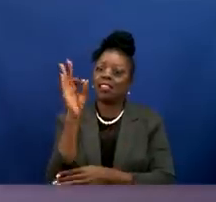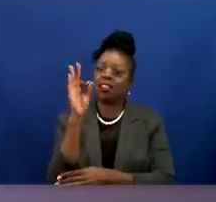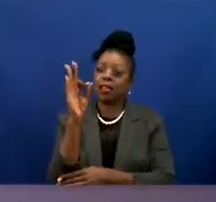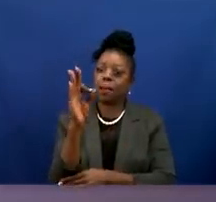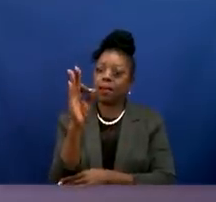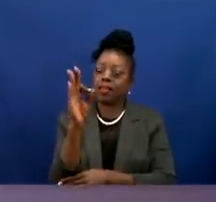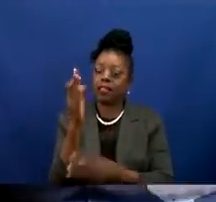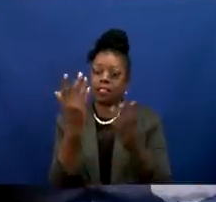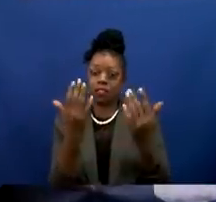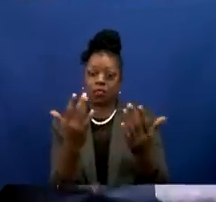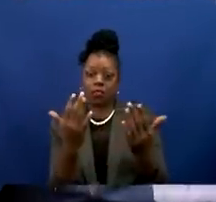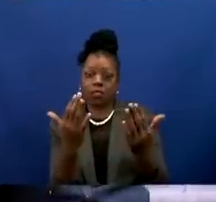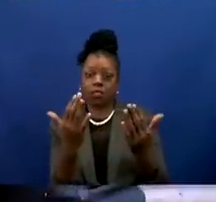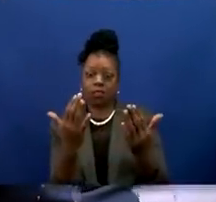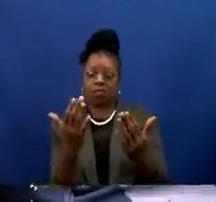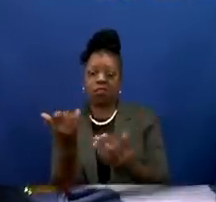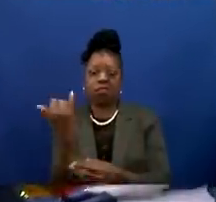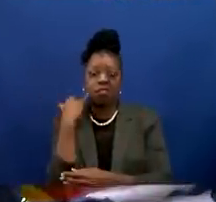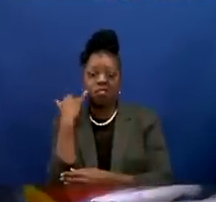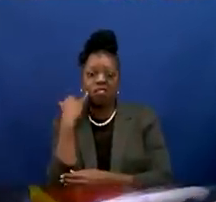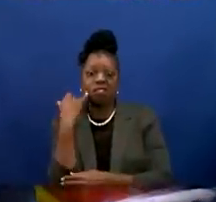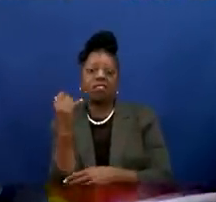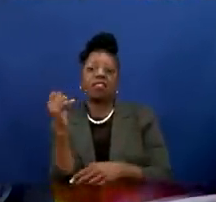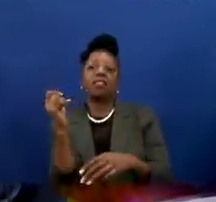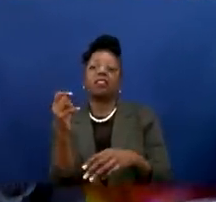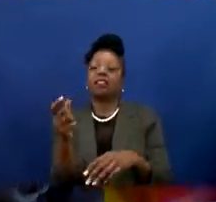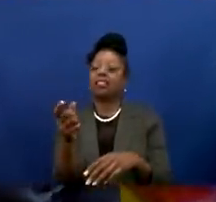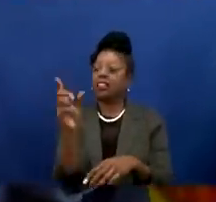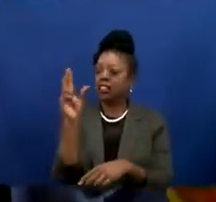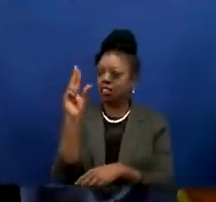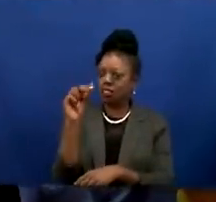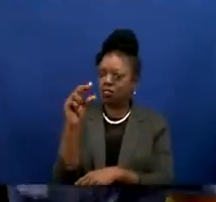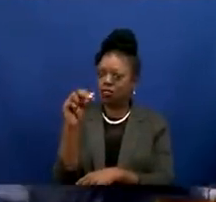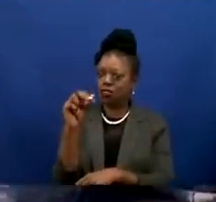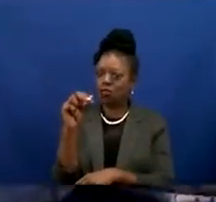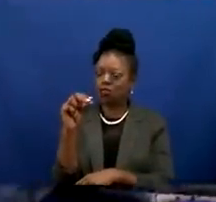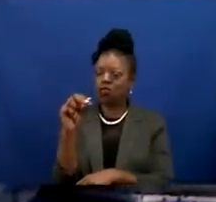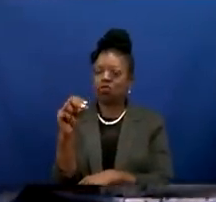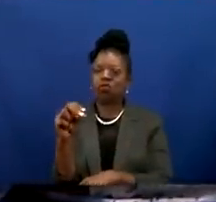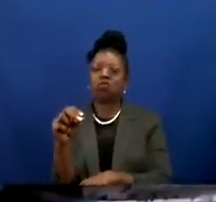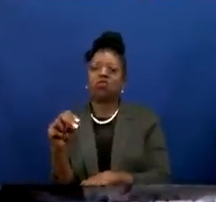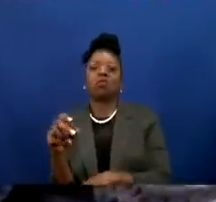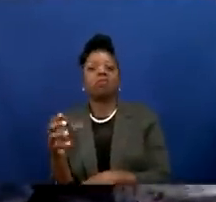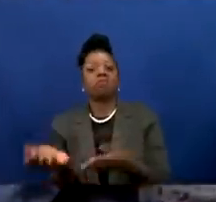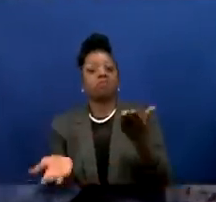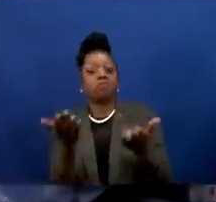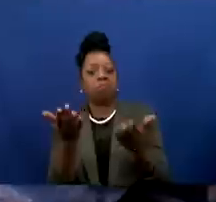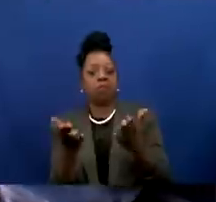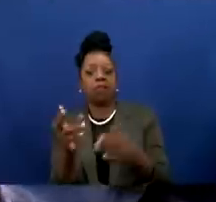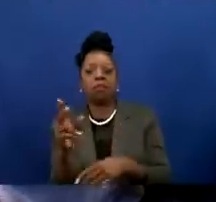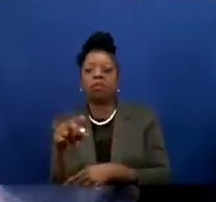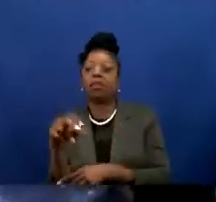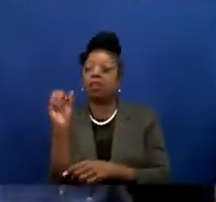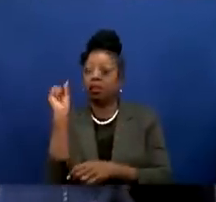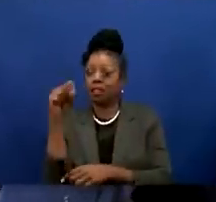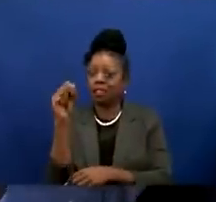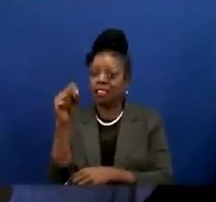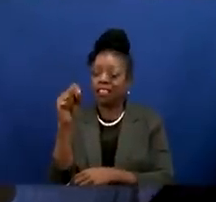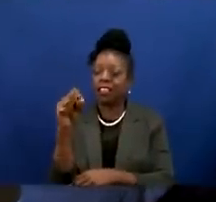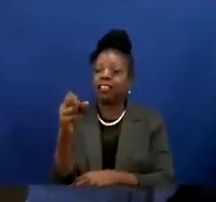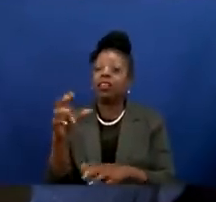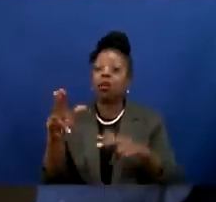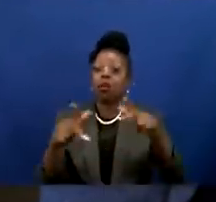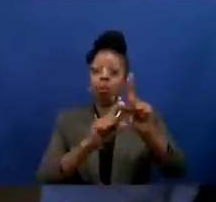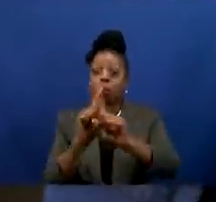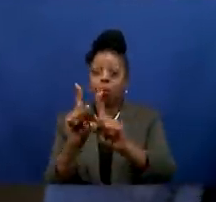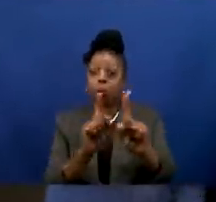If they say yes, say I'll walk with you. That aisle is long. I'll walk with you so you don't have to walk by yourself. Come on, sis. Come down that center aisle